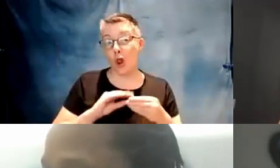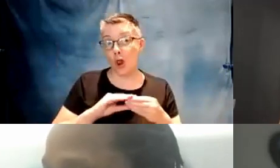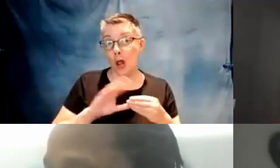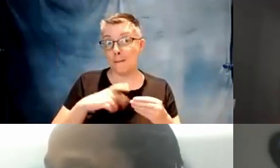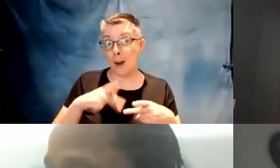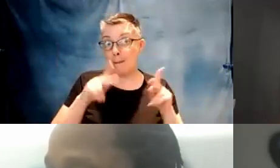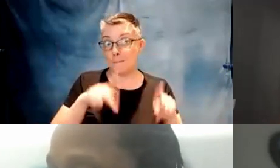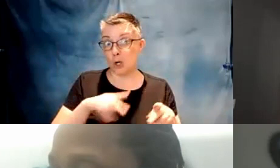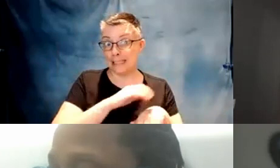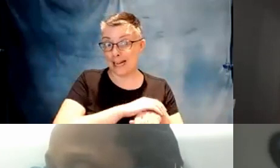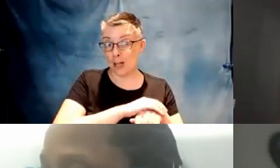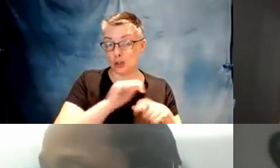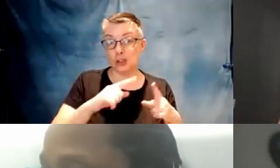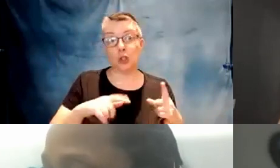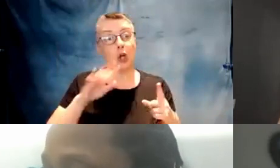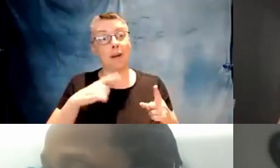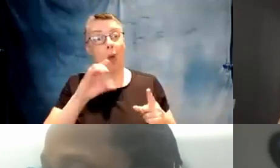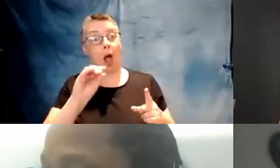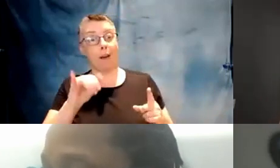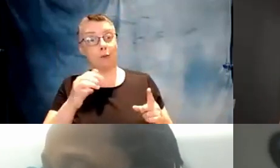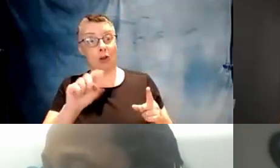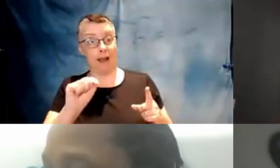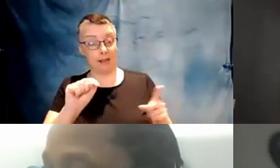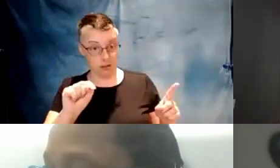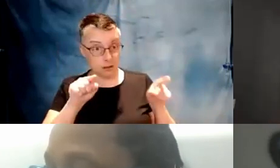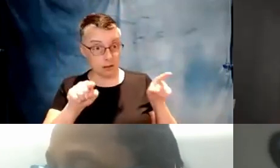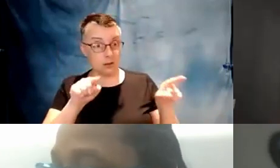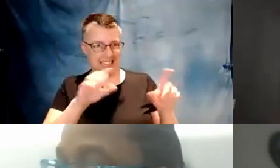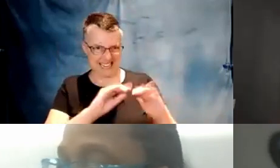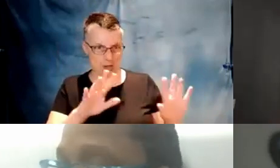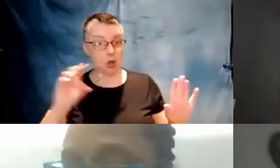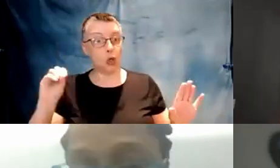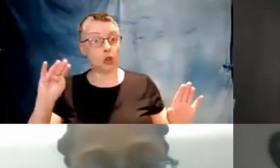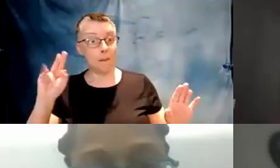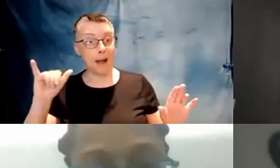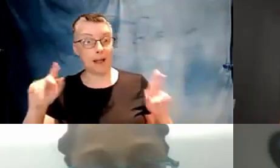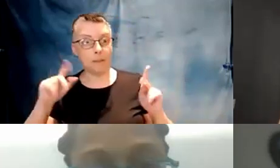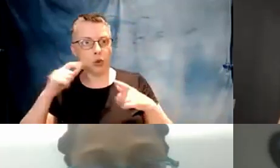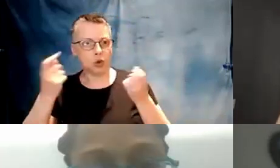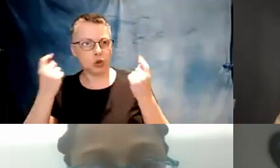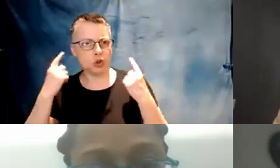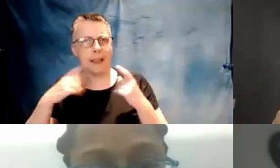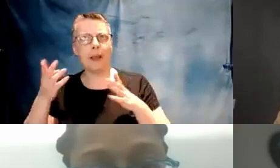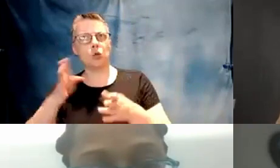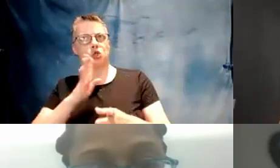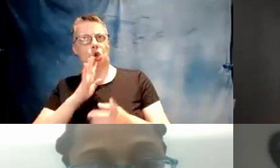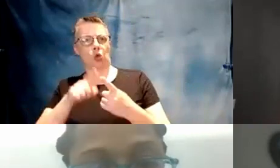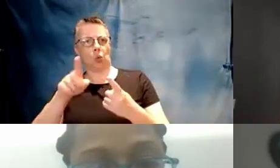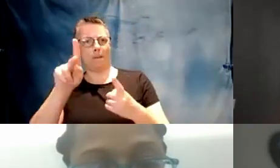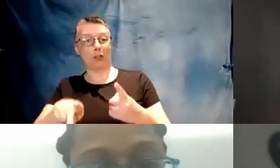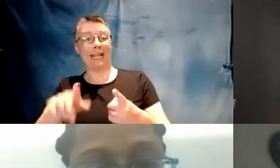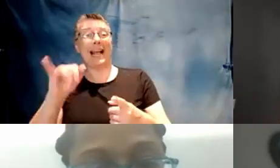in English and like an object in English. But people who don't understand that difference in Somali address a person as if they were an object,